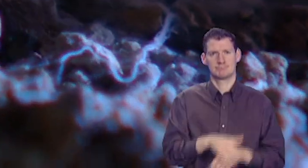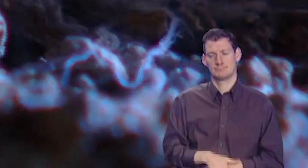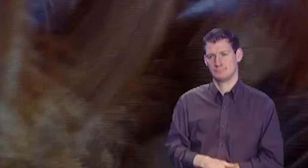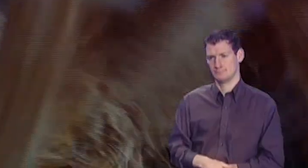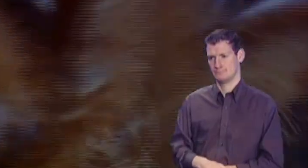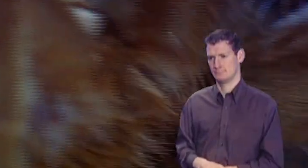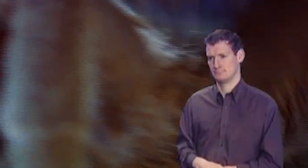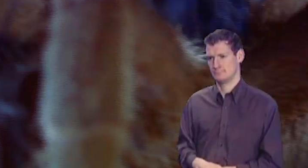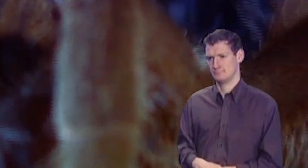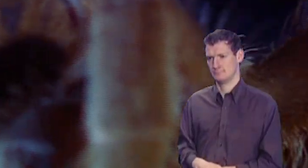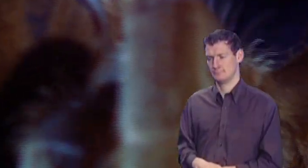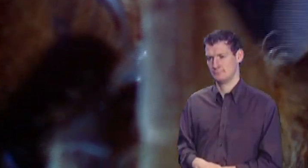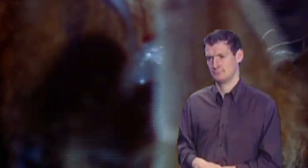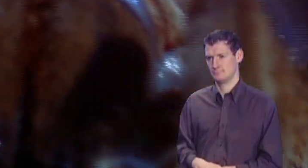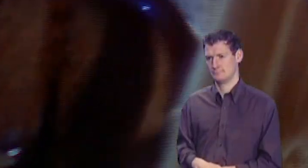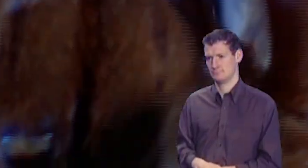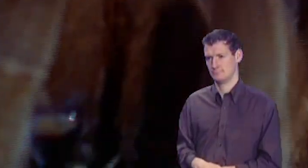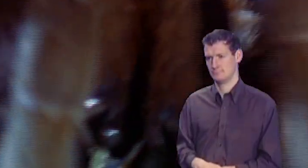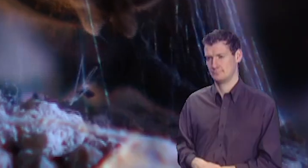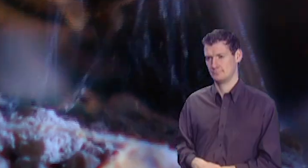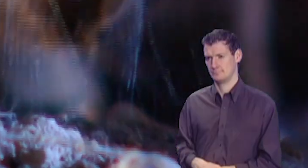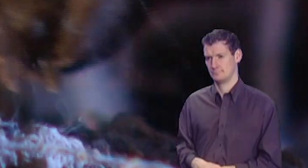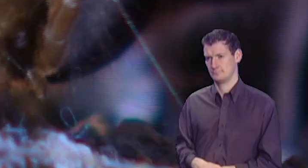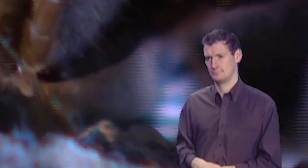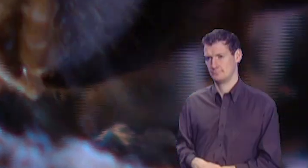and tucked into later.